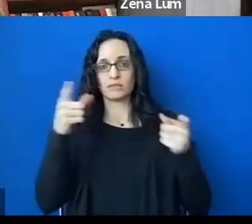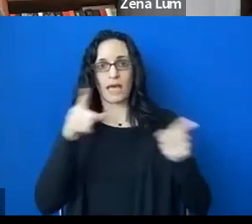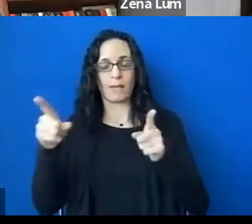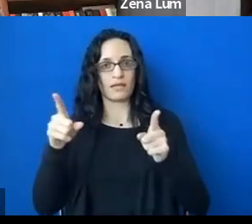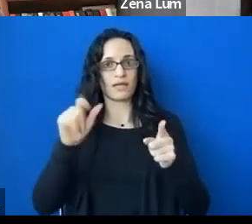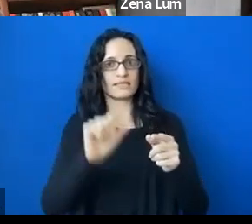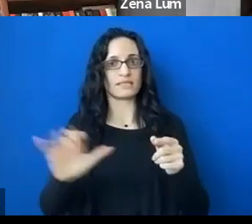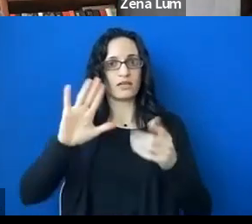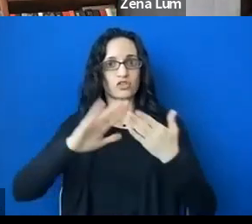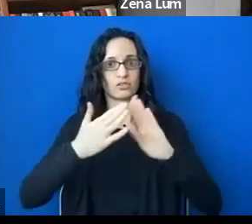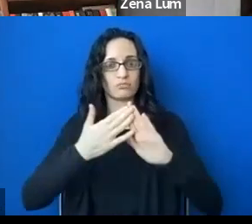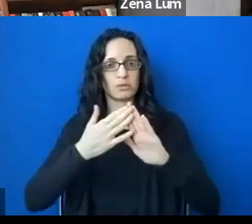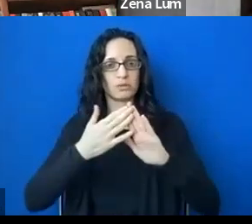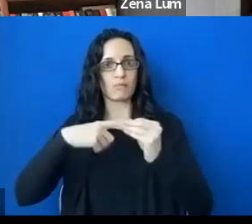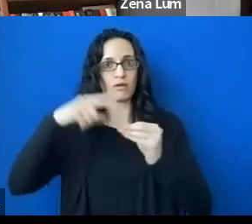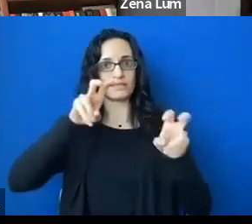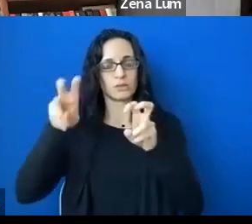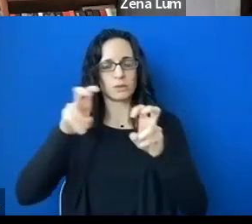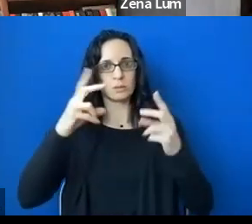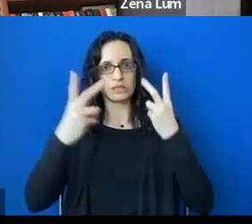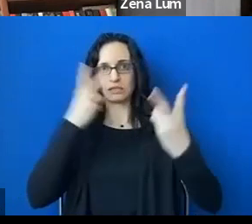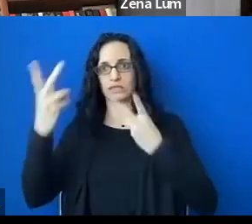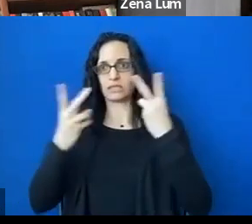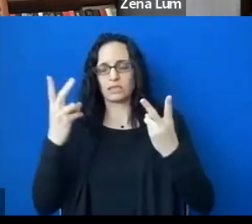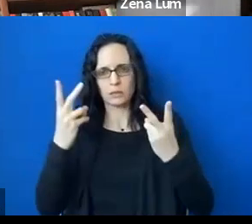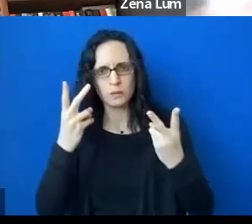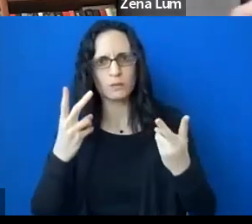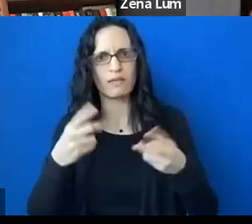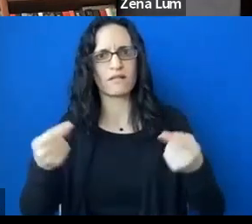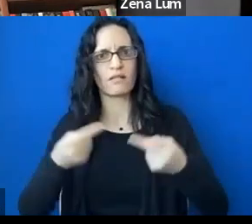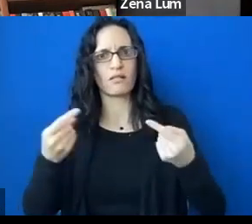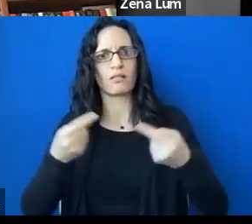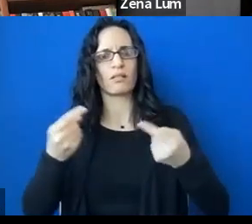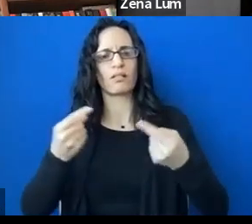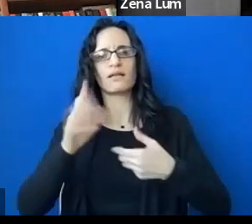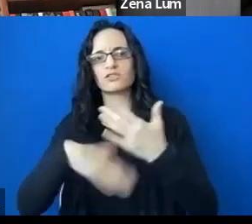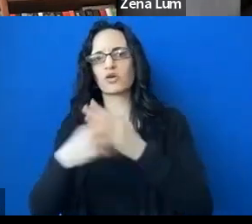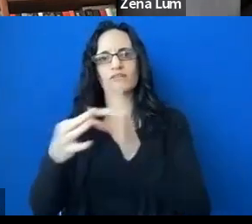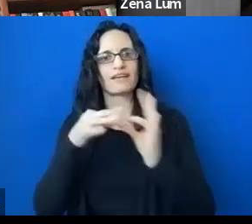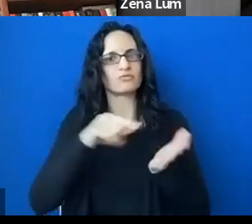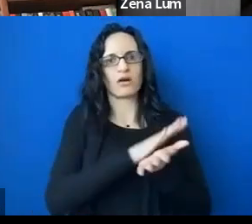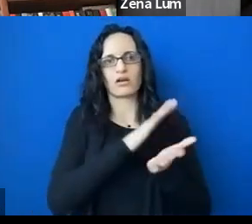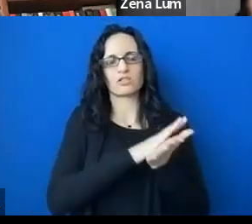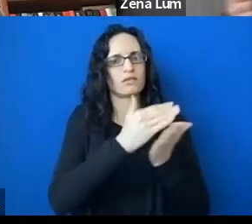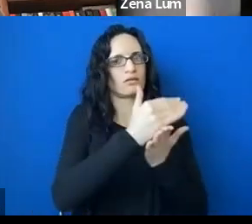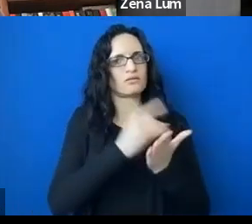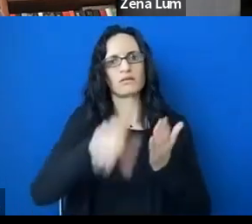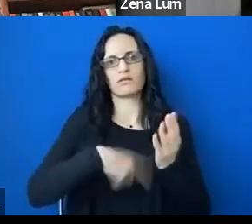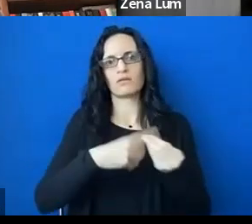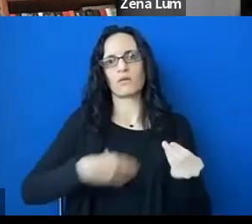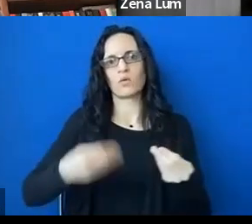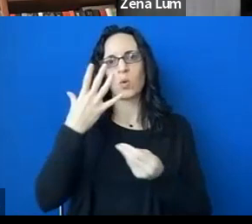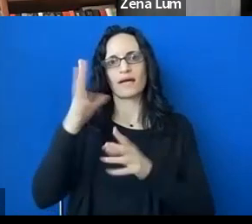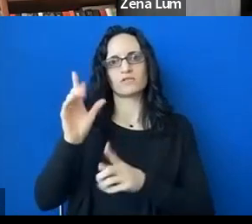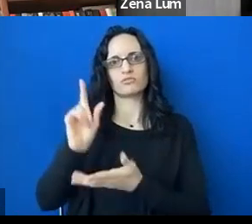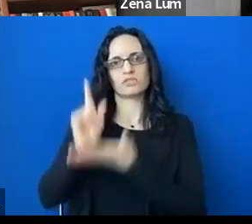is personally very painful. And it's all related to these things I see in this document around white supremacy culture,